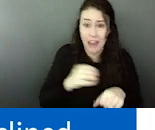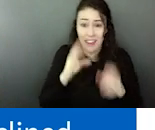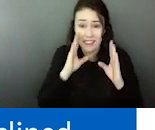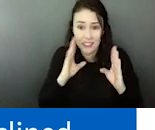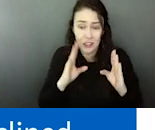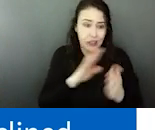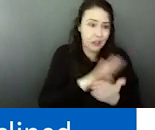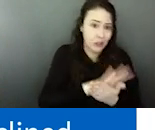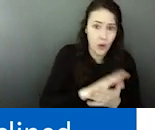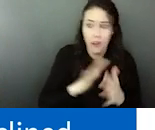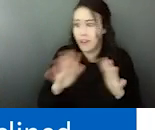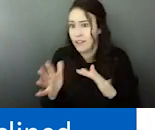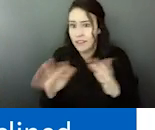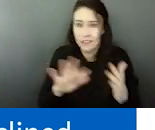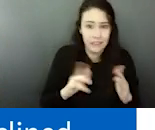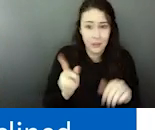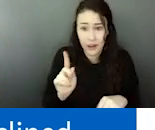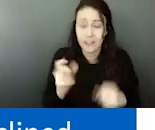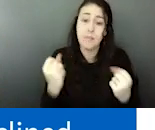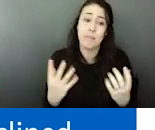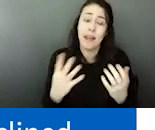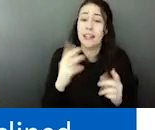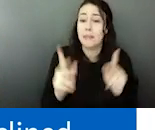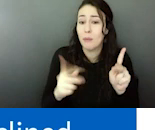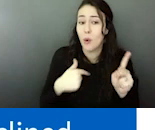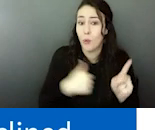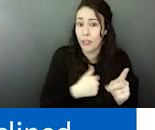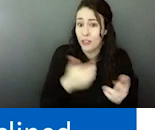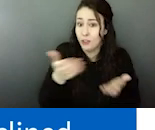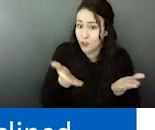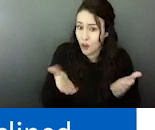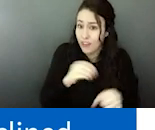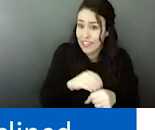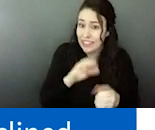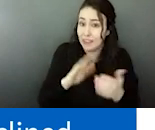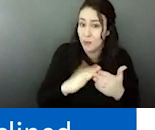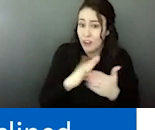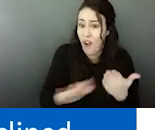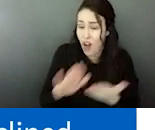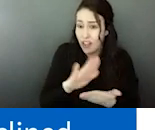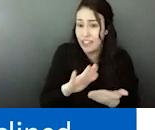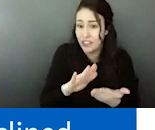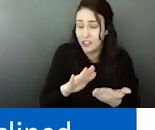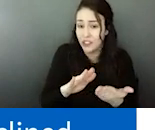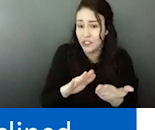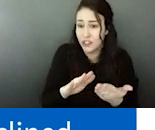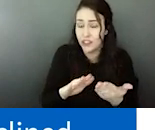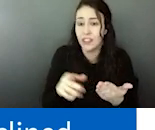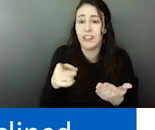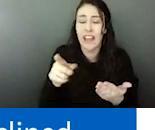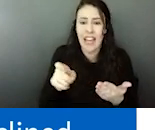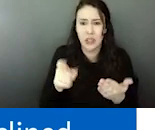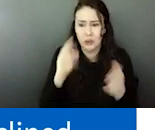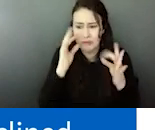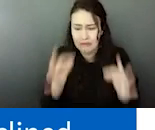many of the individuals in particular that we serve in community colleges, who are often our most vulnerable community members, had to make choices